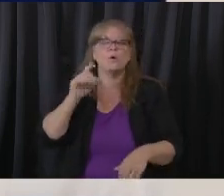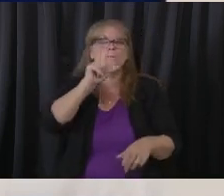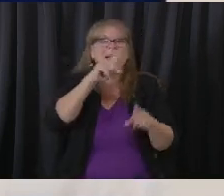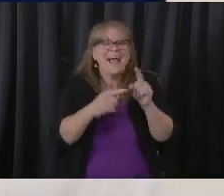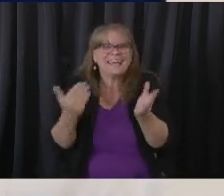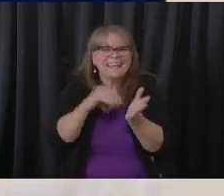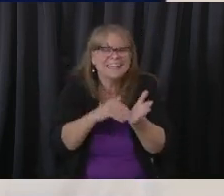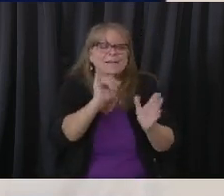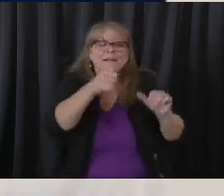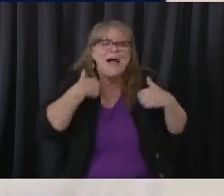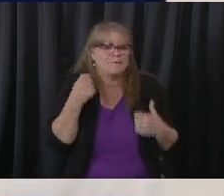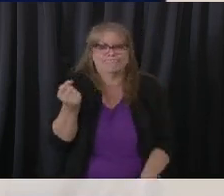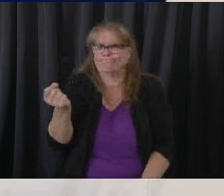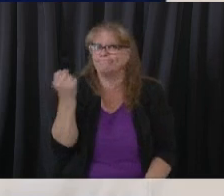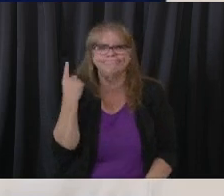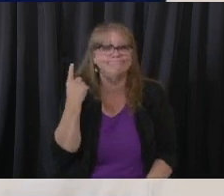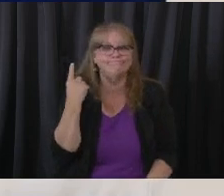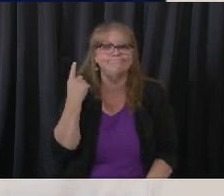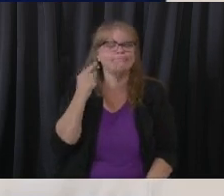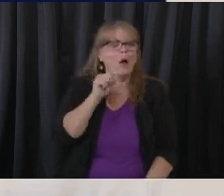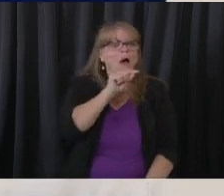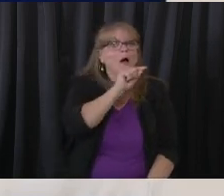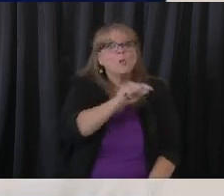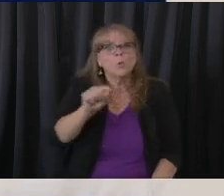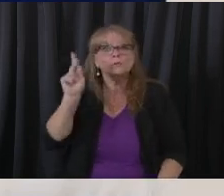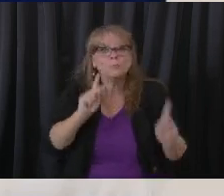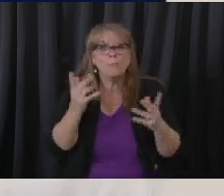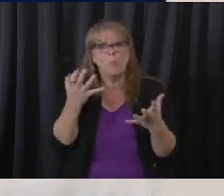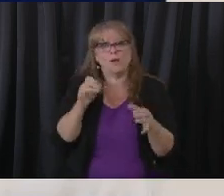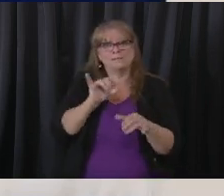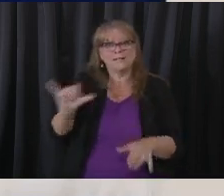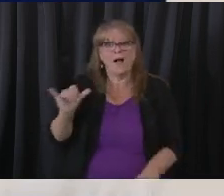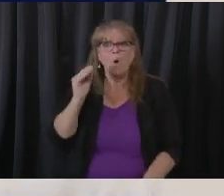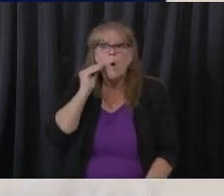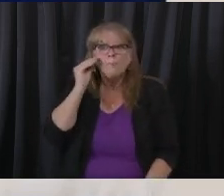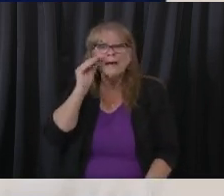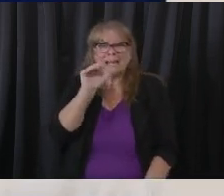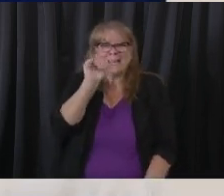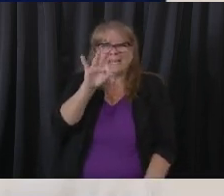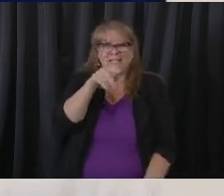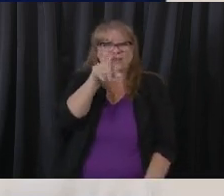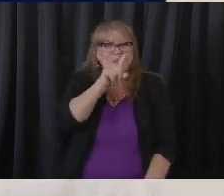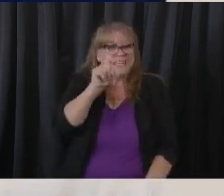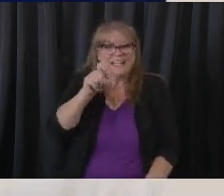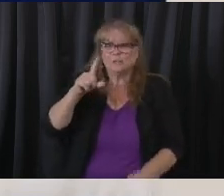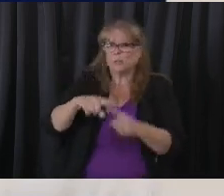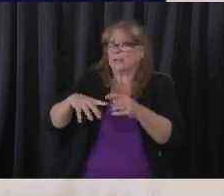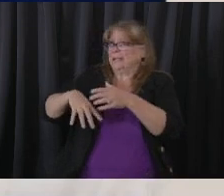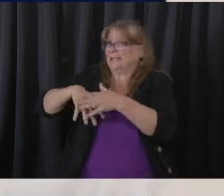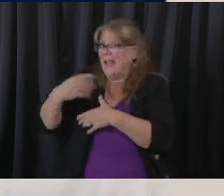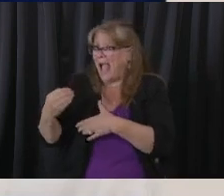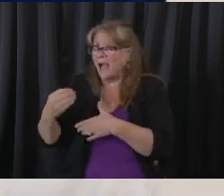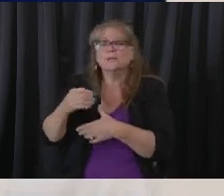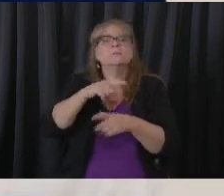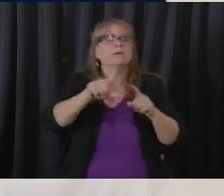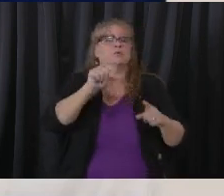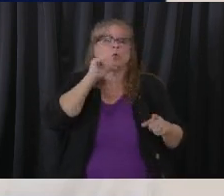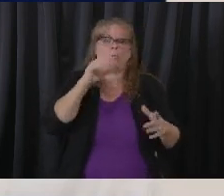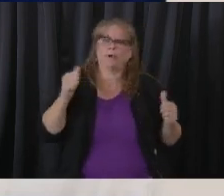out, we shouldn't be fearful. We should be careful, and that's what I hope Coloradans do.